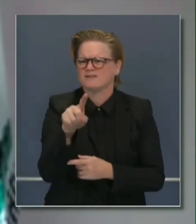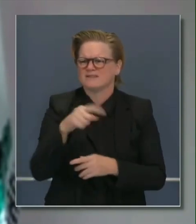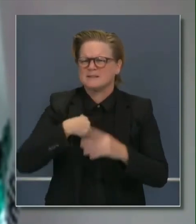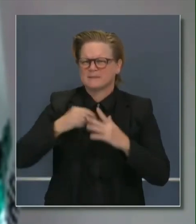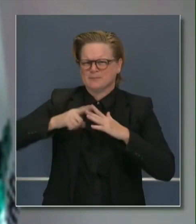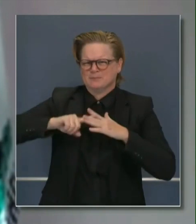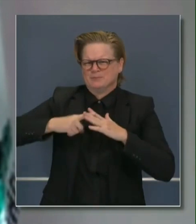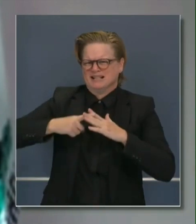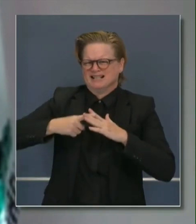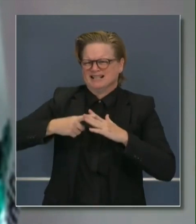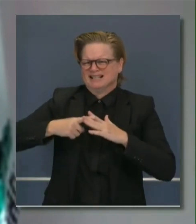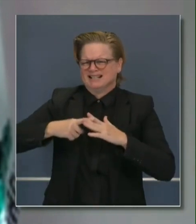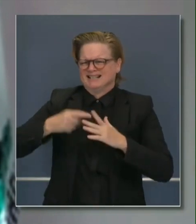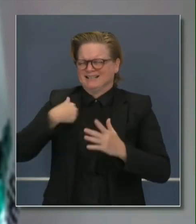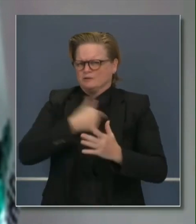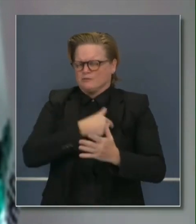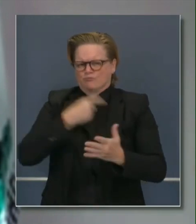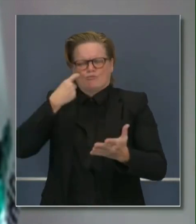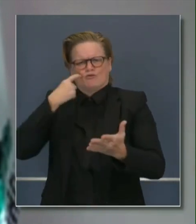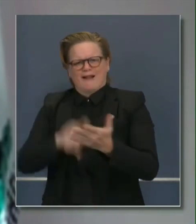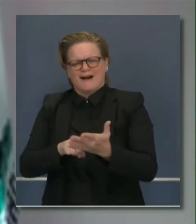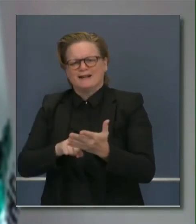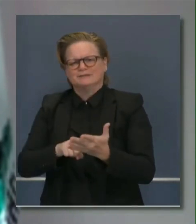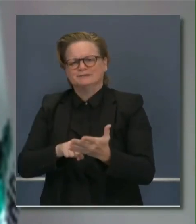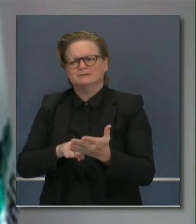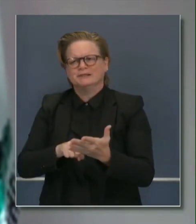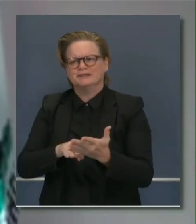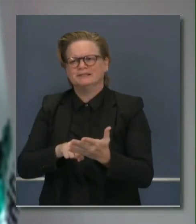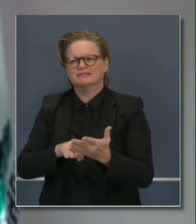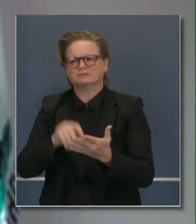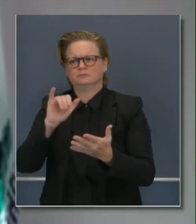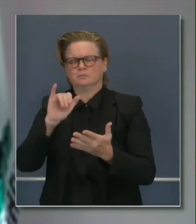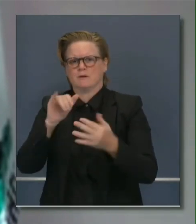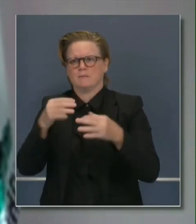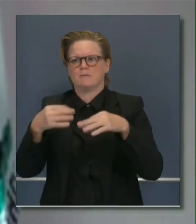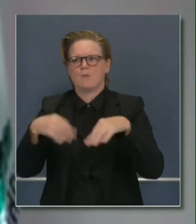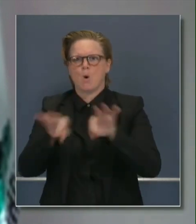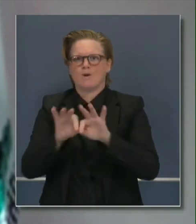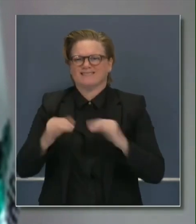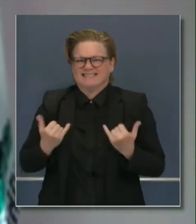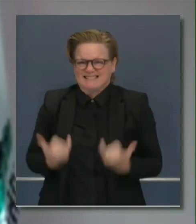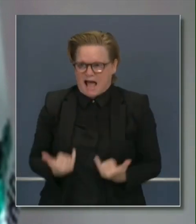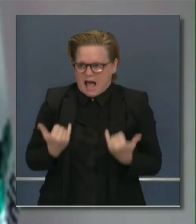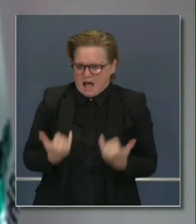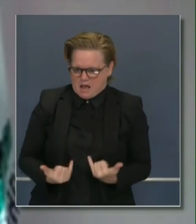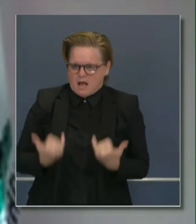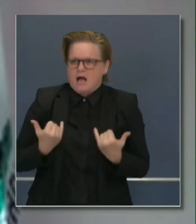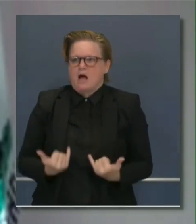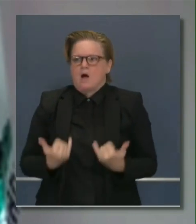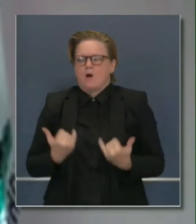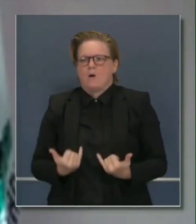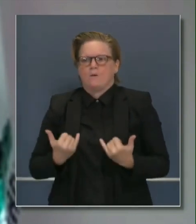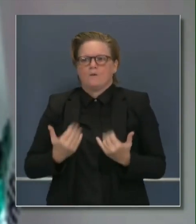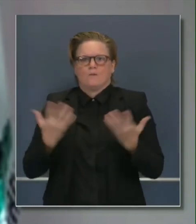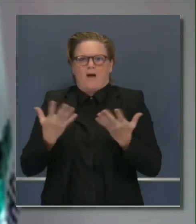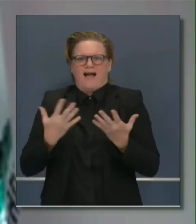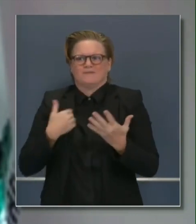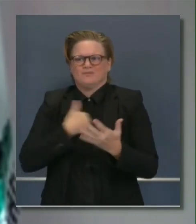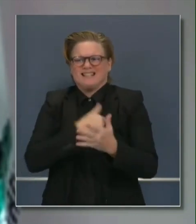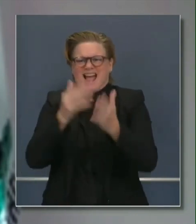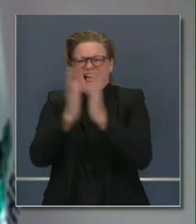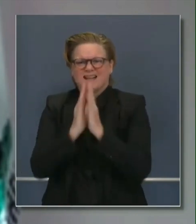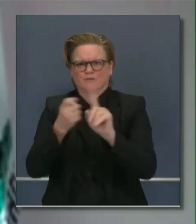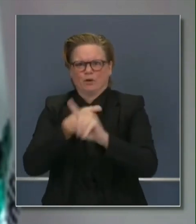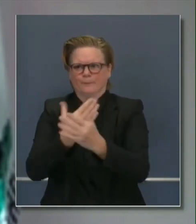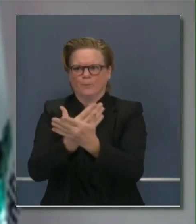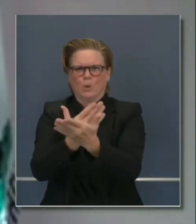we recognize the gravity and the importance of this moment and what is being asked of all Californians. And as we've done before in